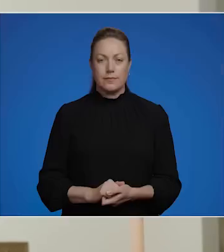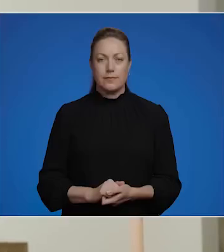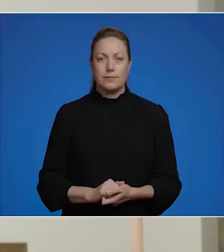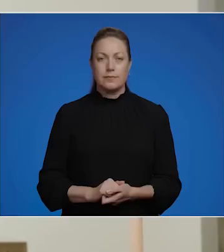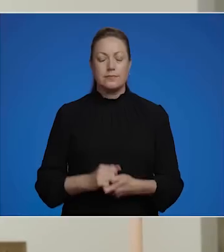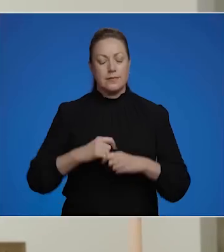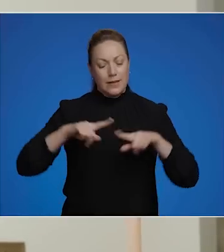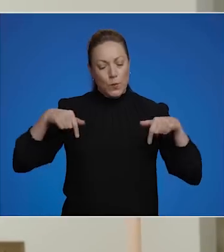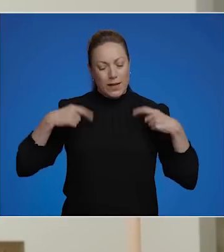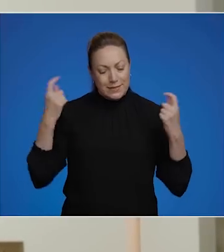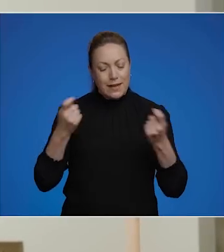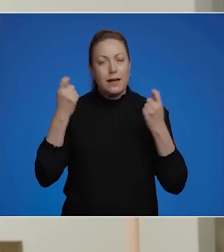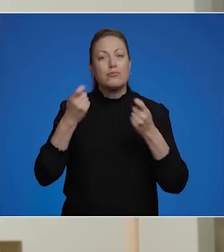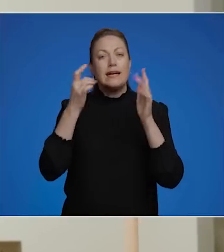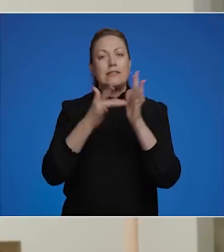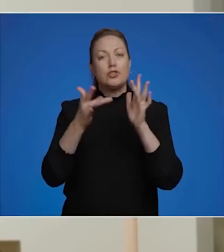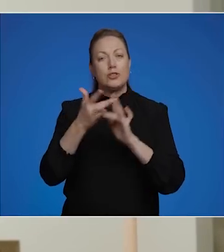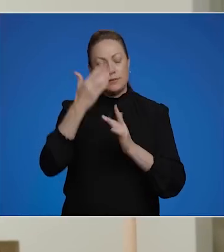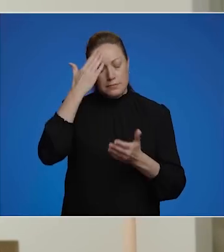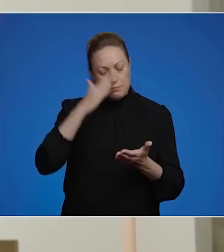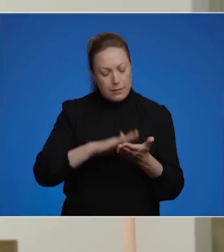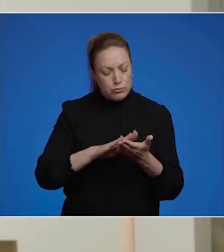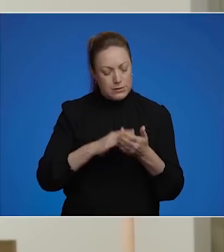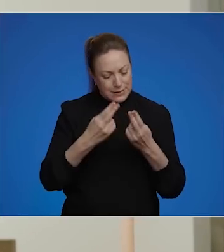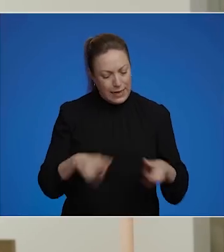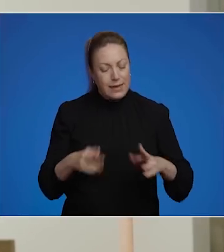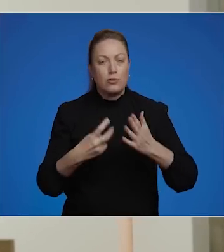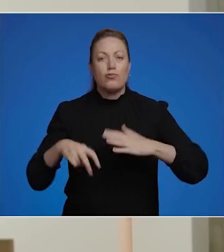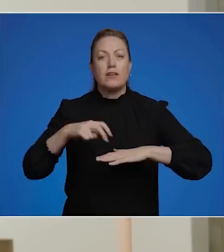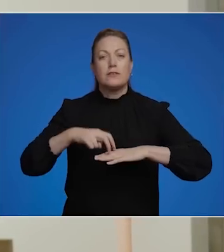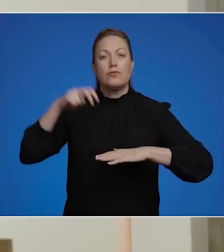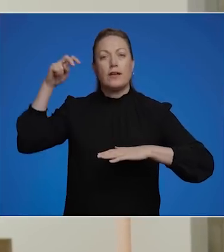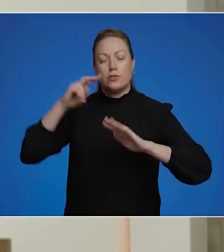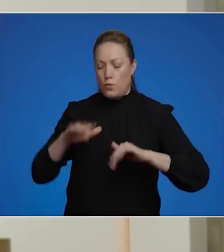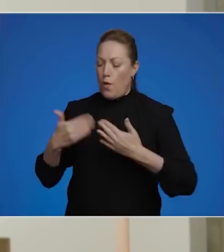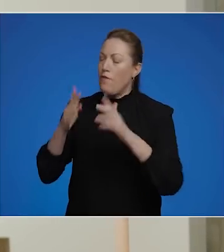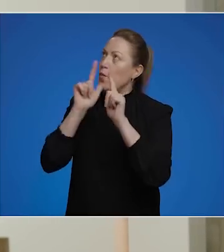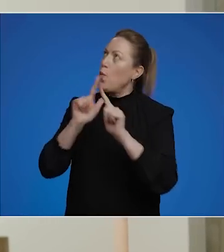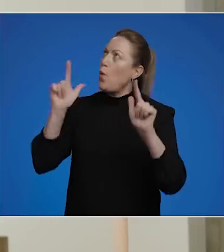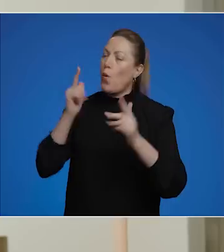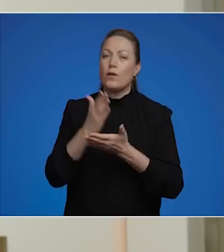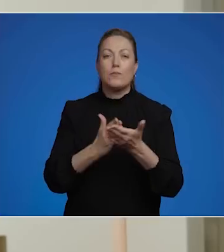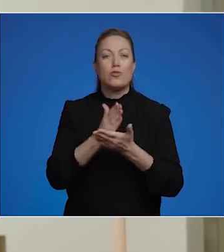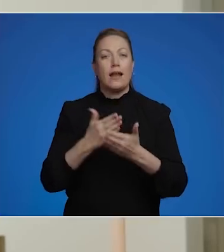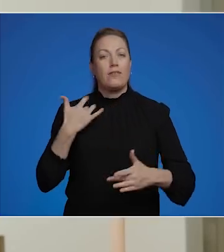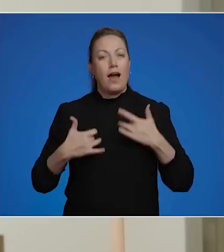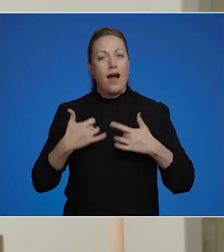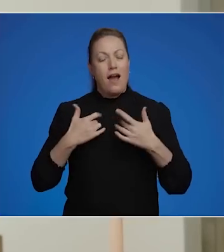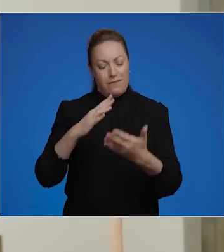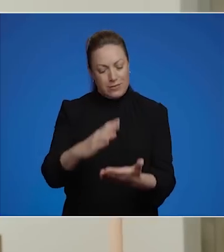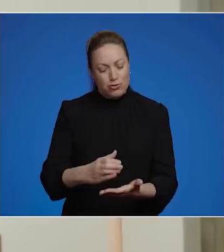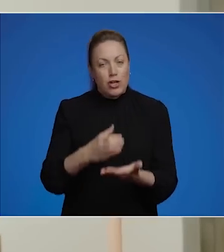Therefore, as we celebrate the memorial of his death and resurrection, we offer you, Lord, the bread of life, the chalice of